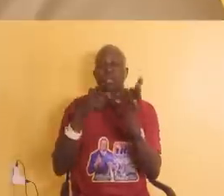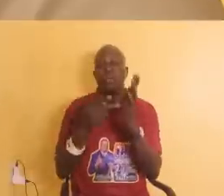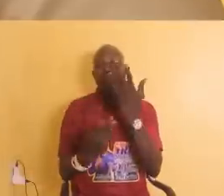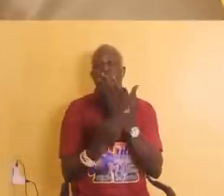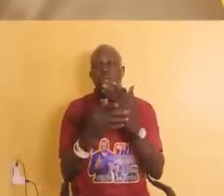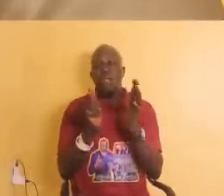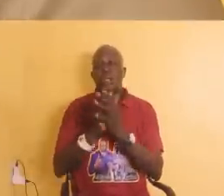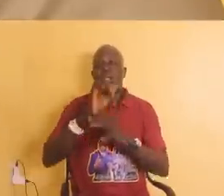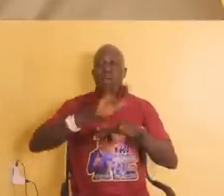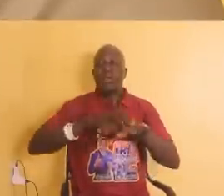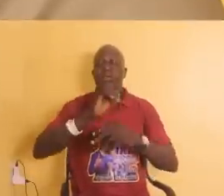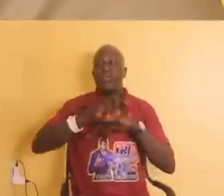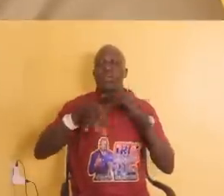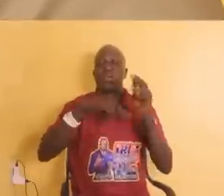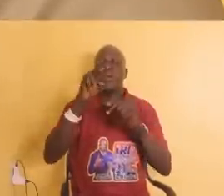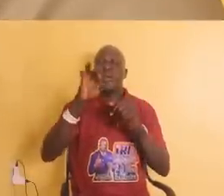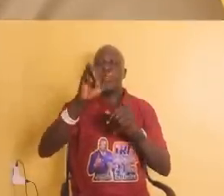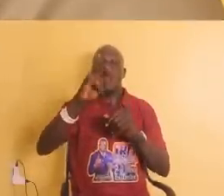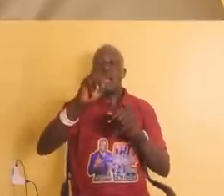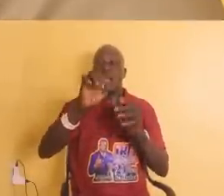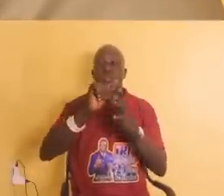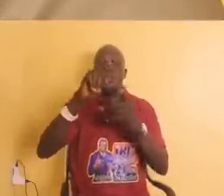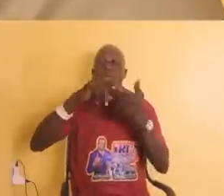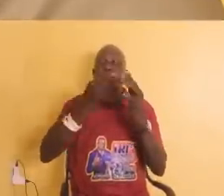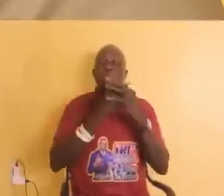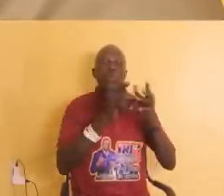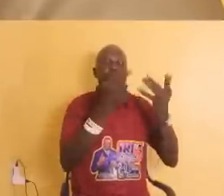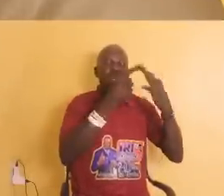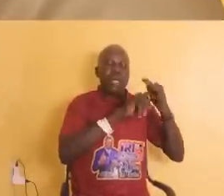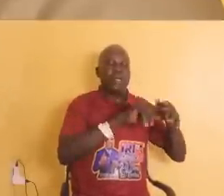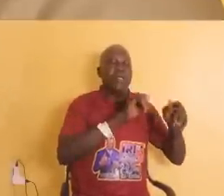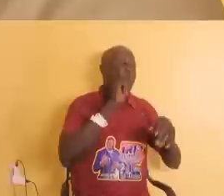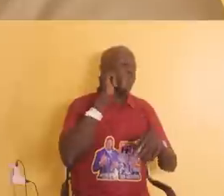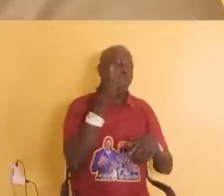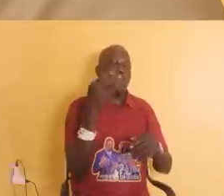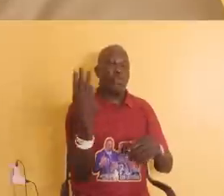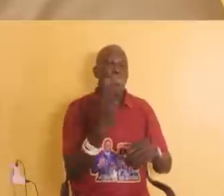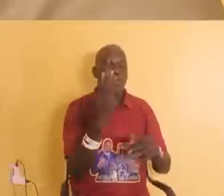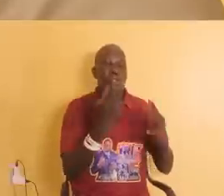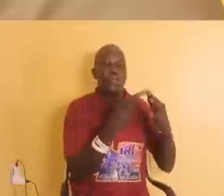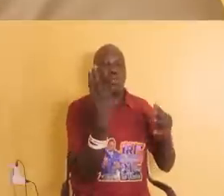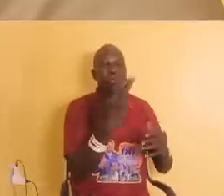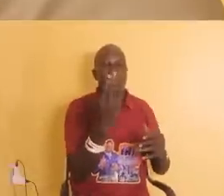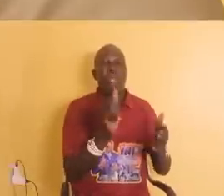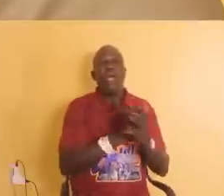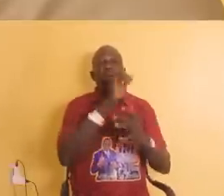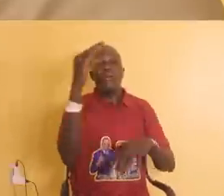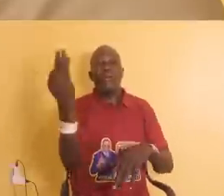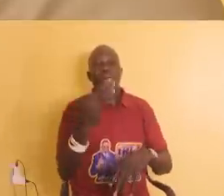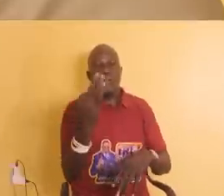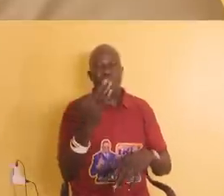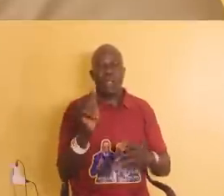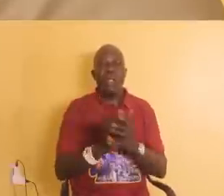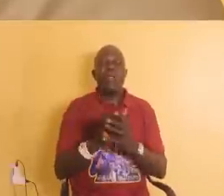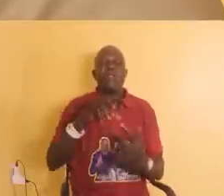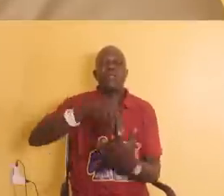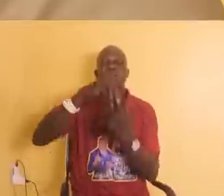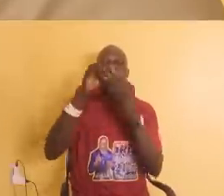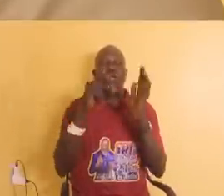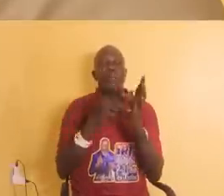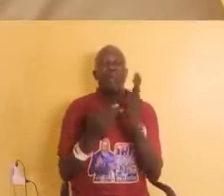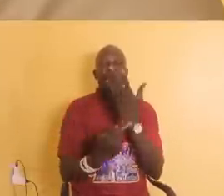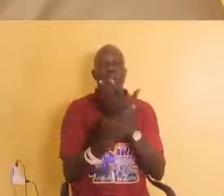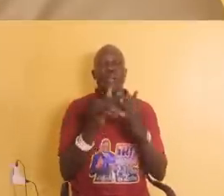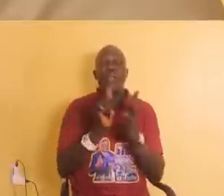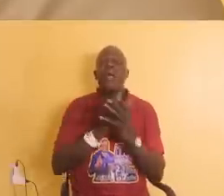fo. Ta ma se ni marathon. Da we do as a marathon. O ma bo si ola Wednesday. Will be tomorrow Wednesday, Thursday and Friday. And Friday. Akan se ni won. It's a